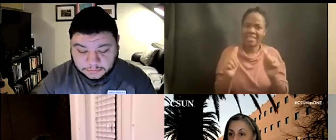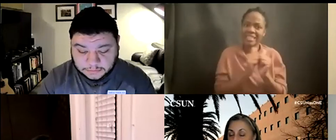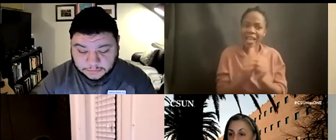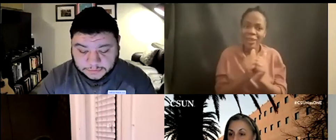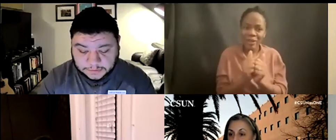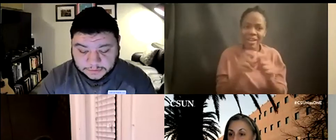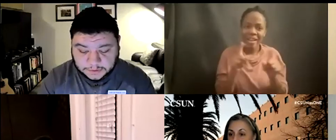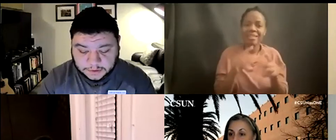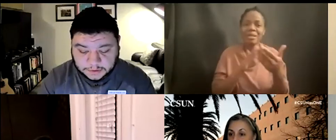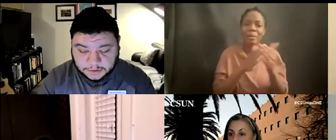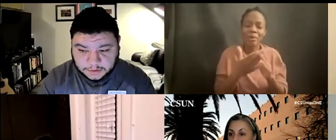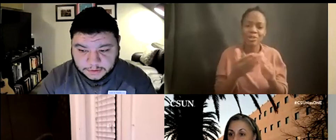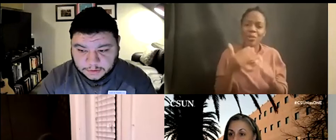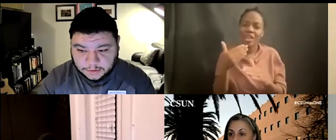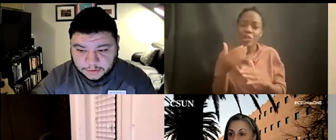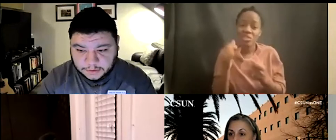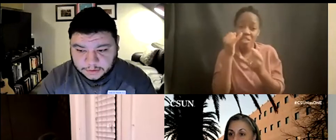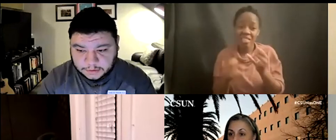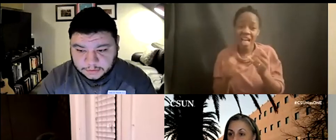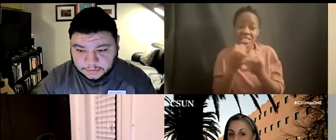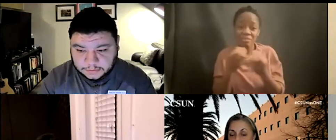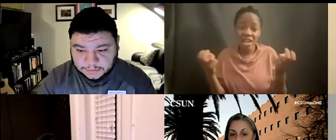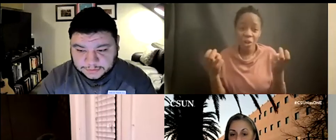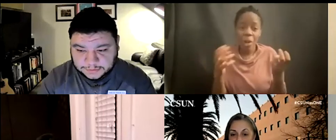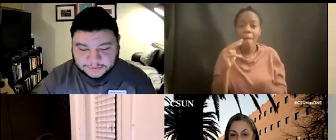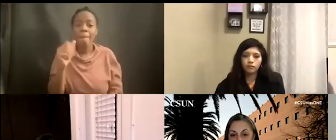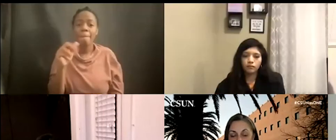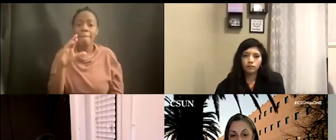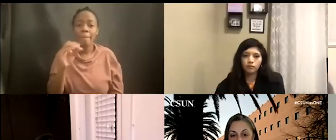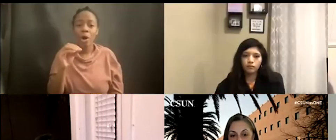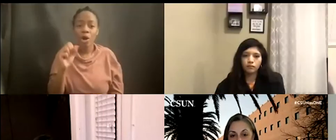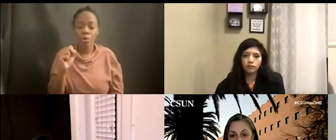thank you, Monica. And our last panelist, Marcos.